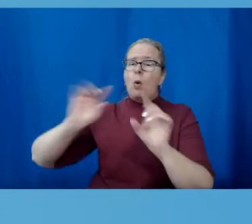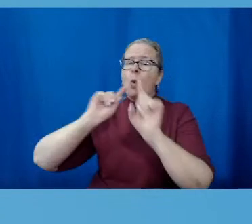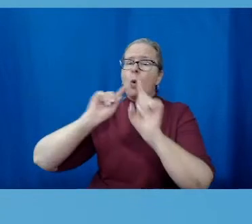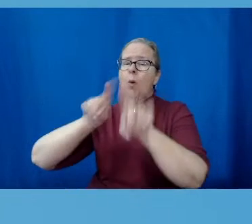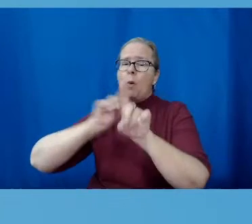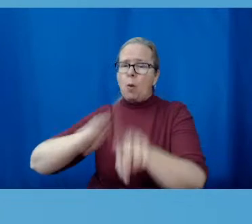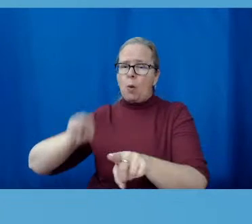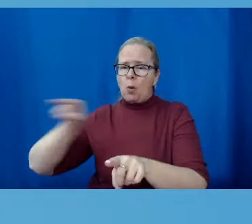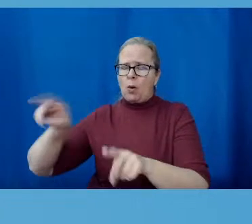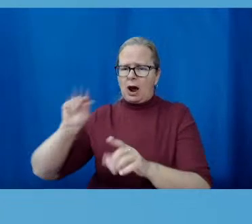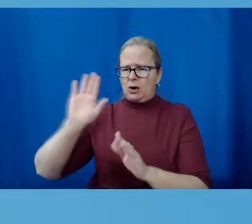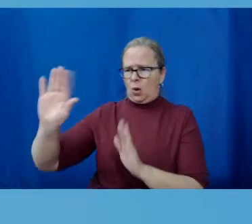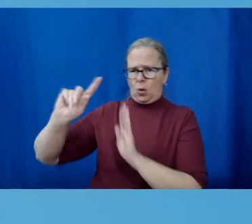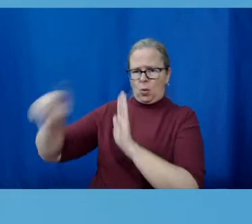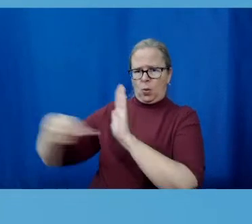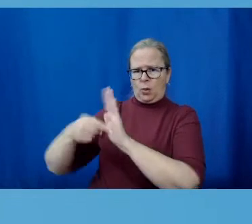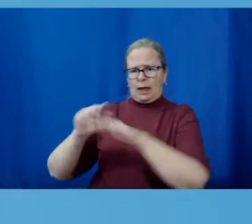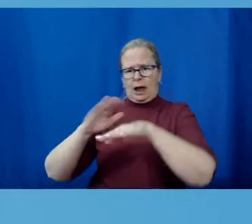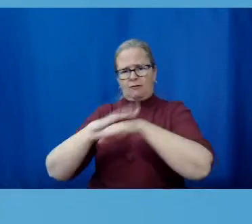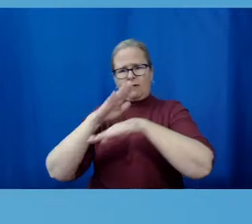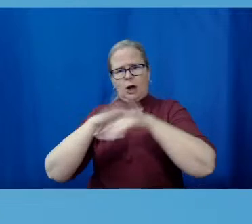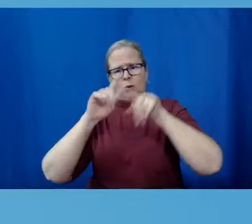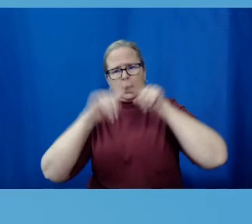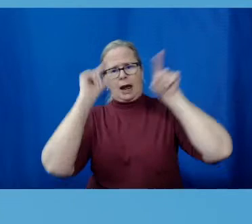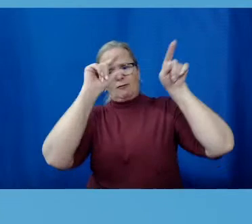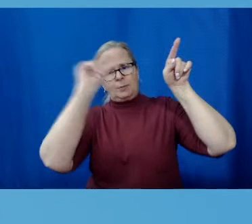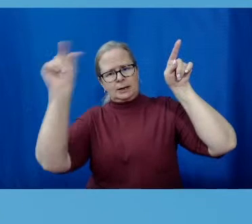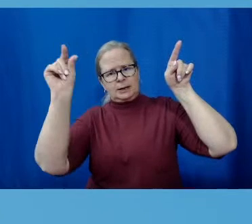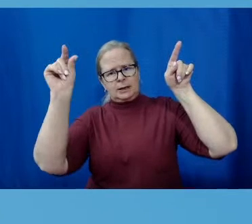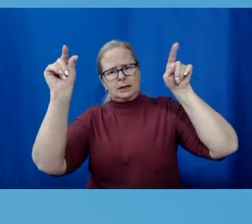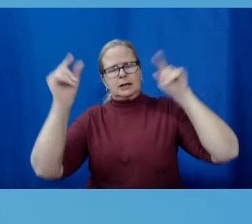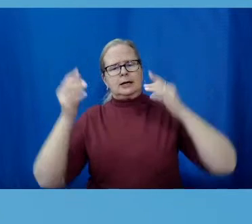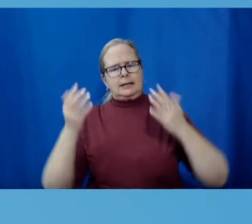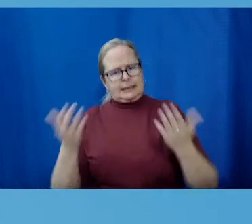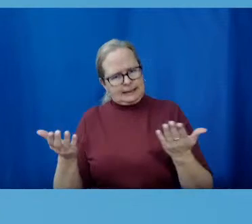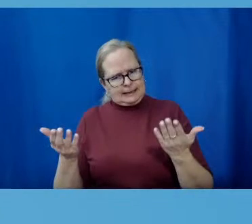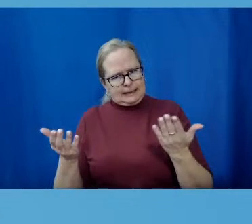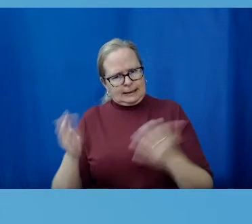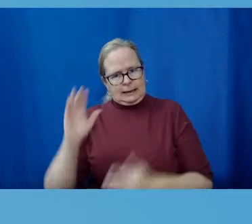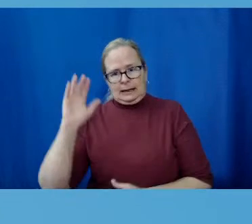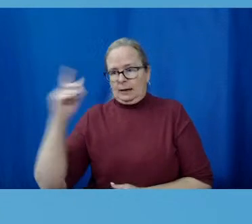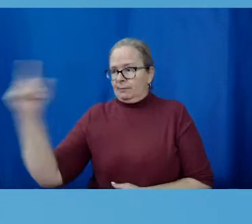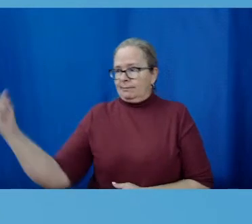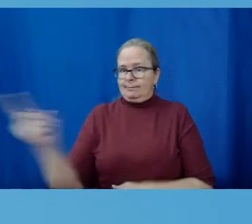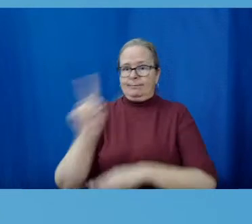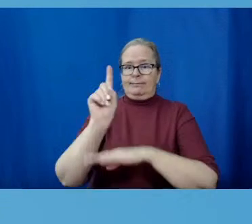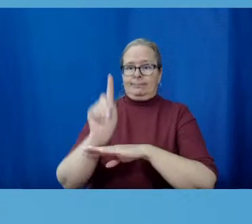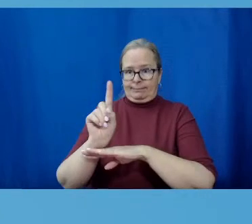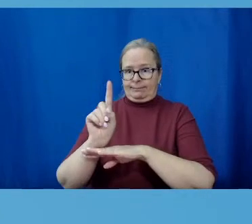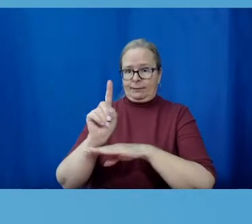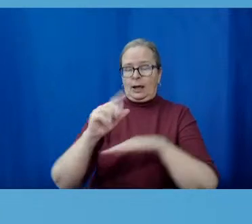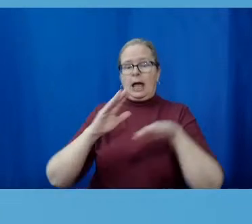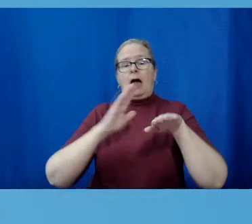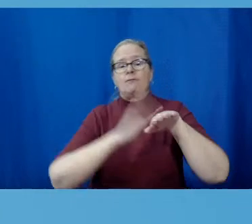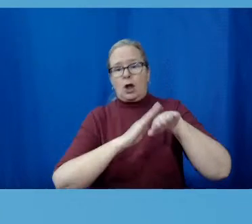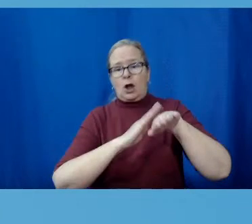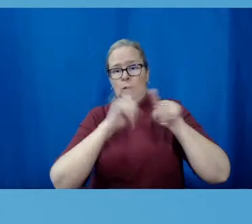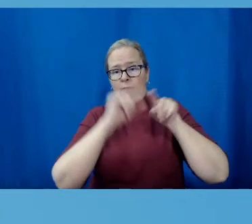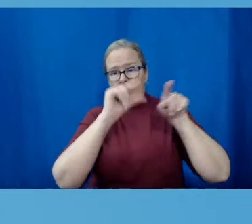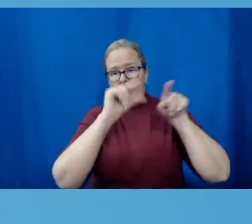and seems to have landed in that camp as being where she has settled. I